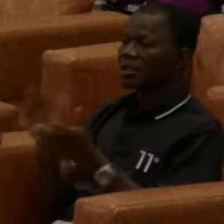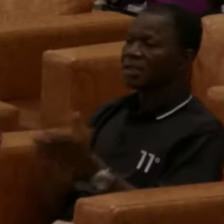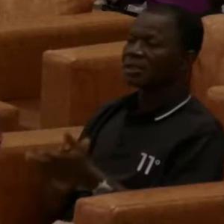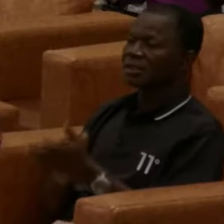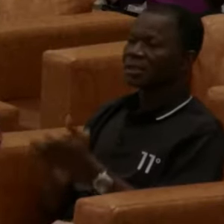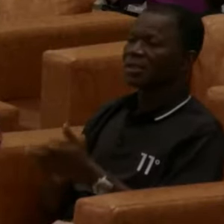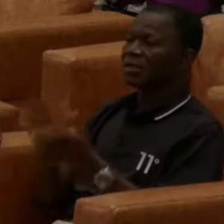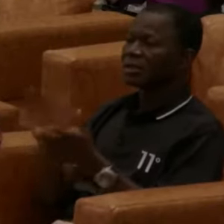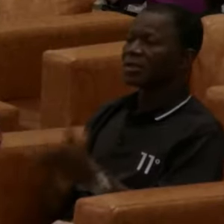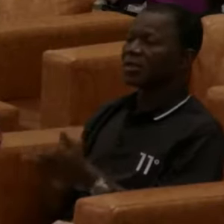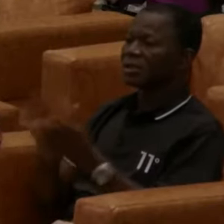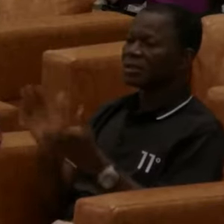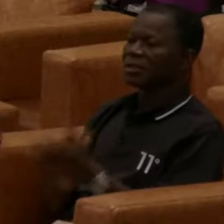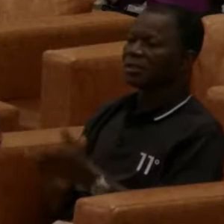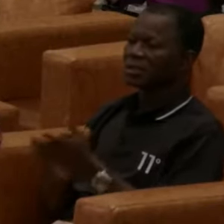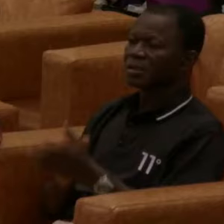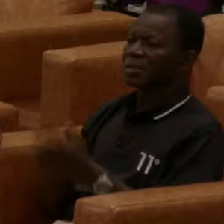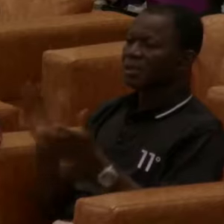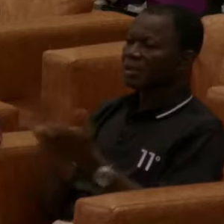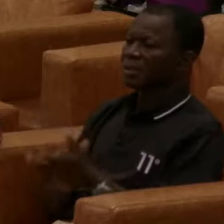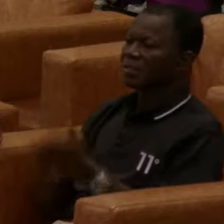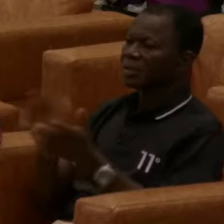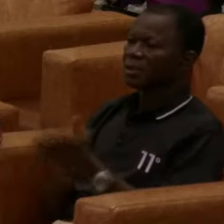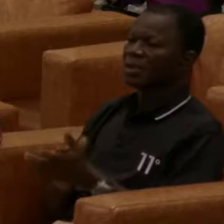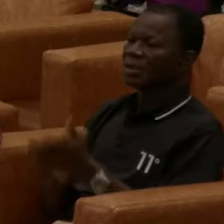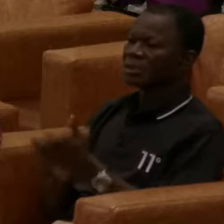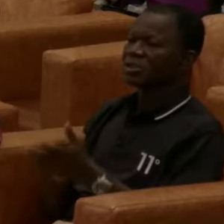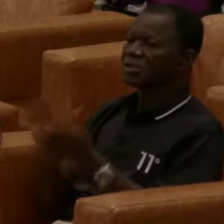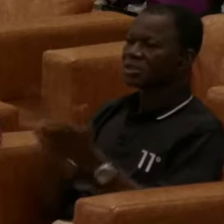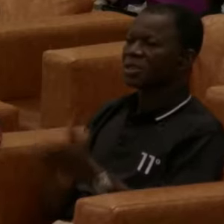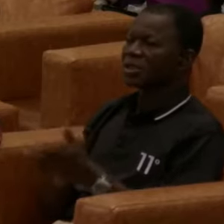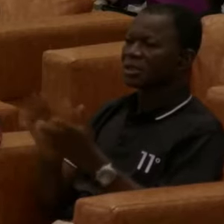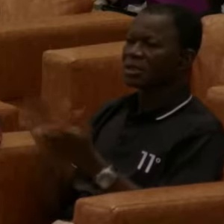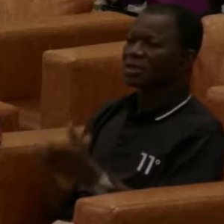Oh, he is King of kings, and